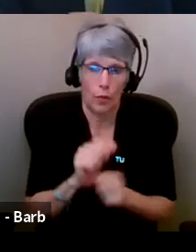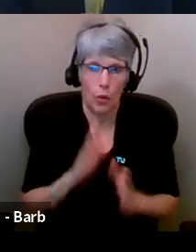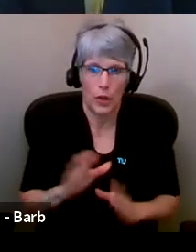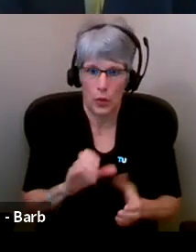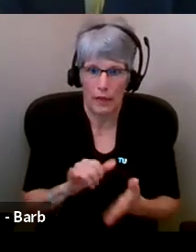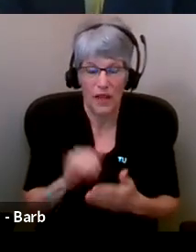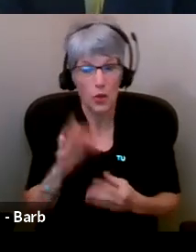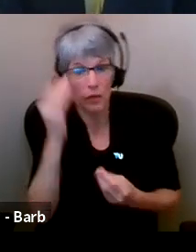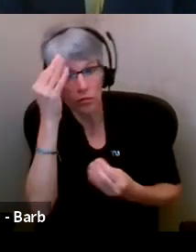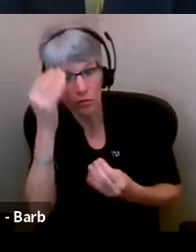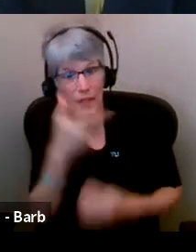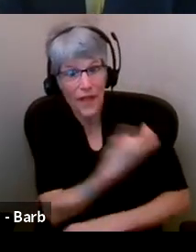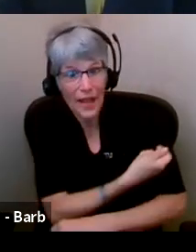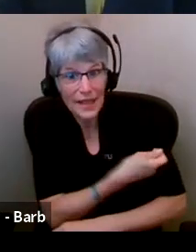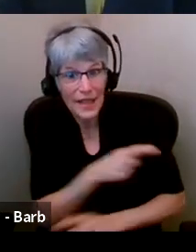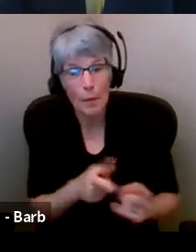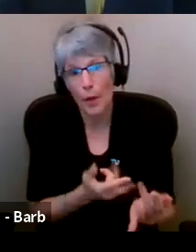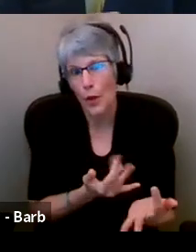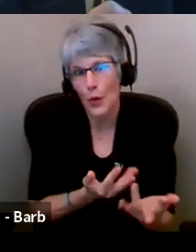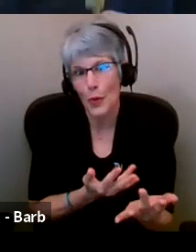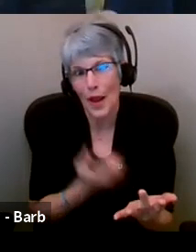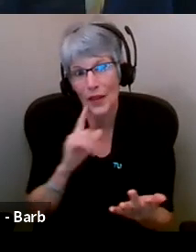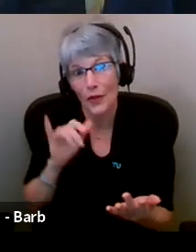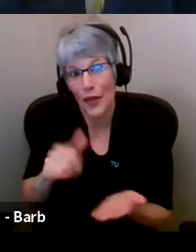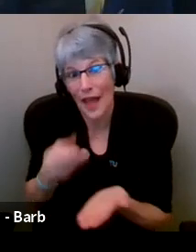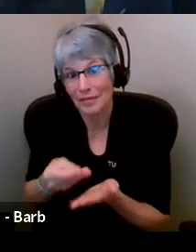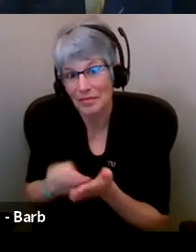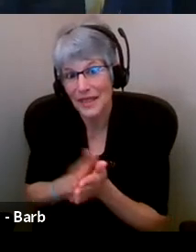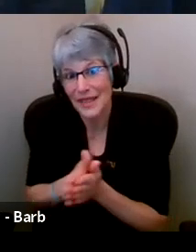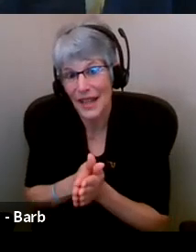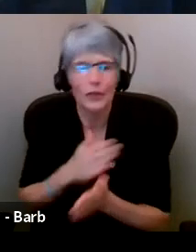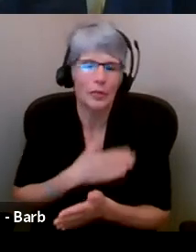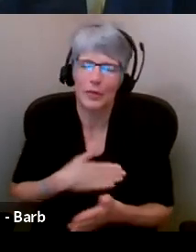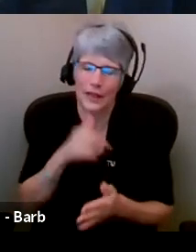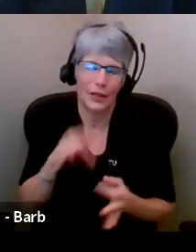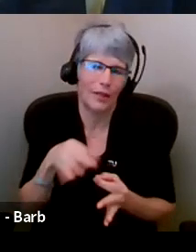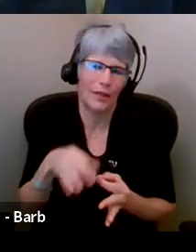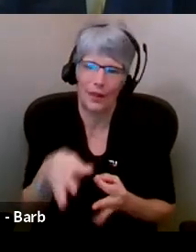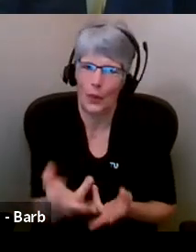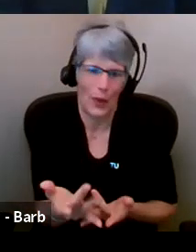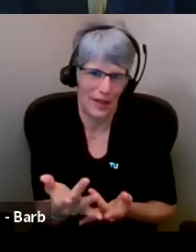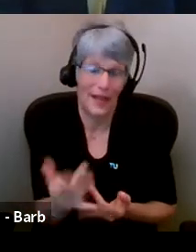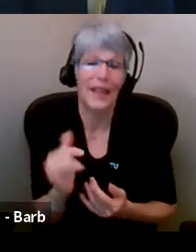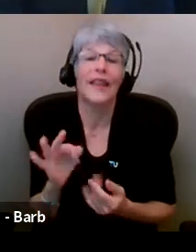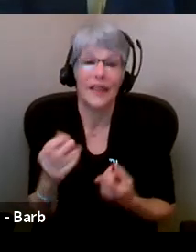of getting a vaccine and you're waiting for the incentive, please don't do that. I can assure you that if that takes place, those that